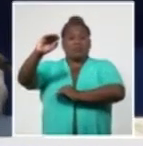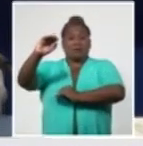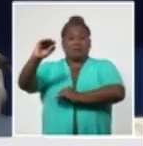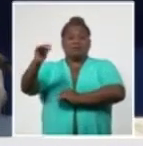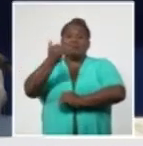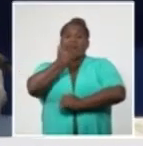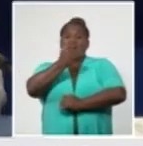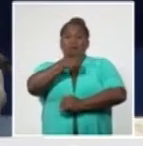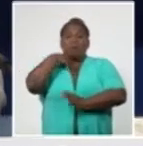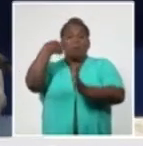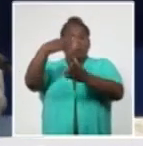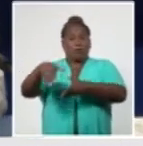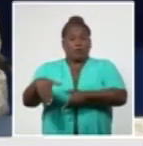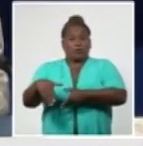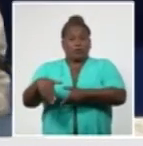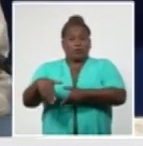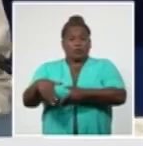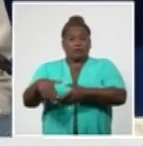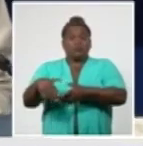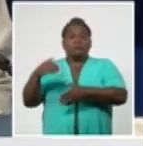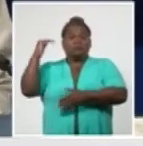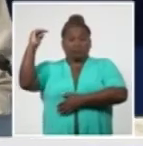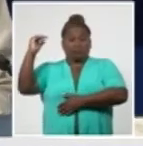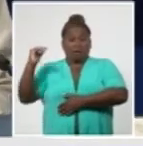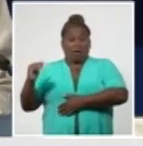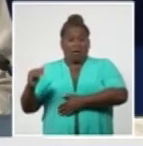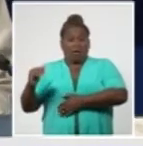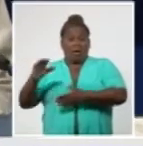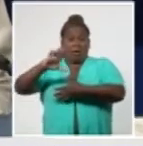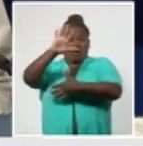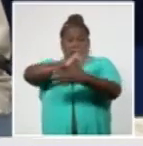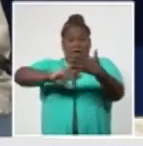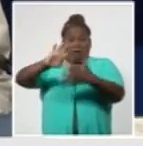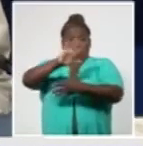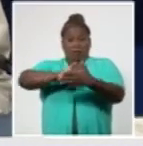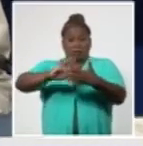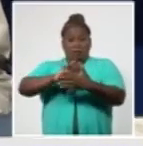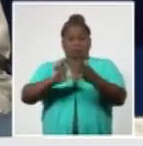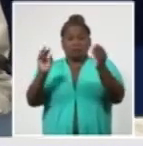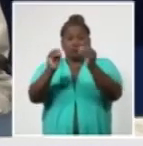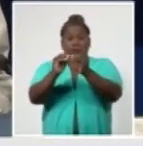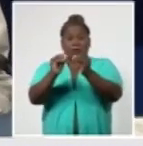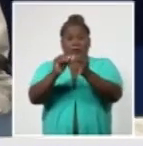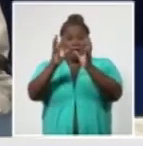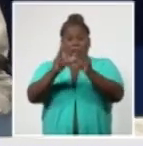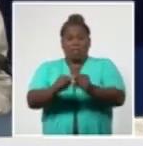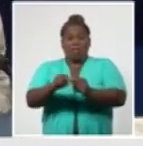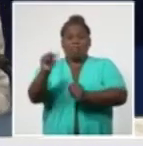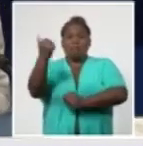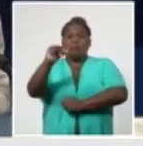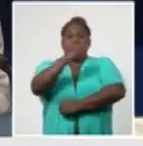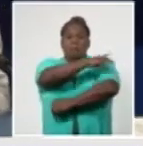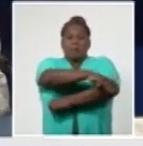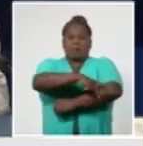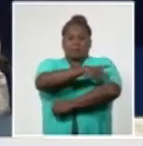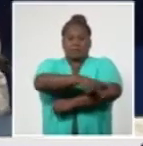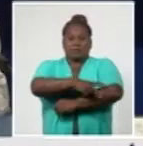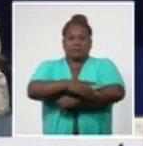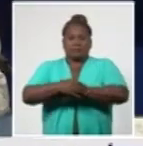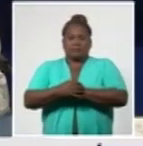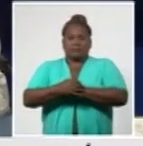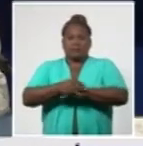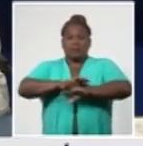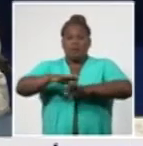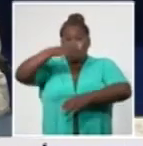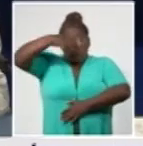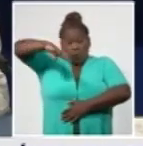10 countries in the region continue reporting lethality higher than the region's average, and Cuba holds